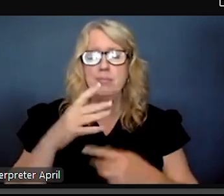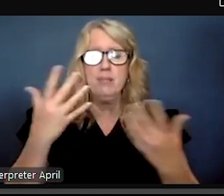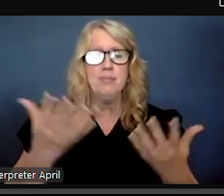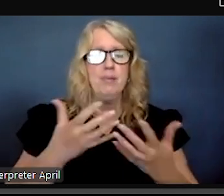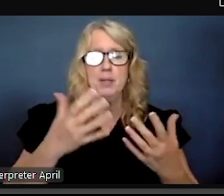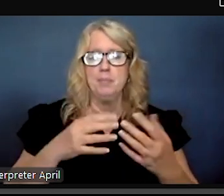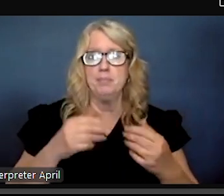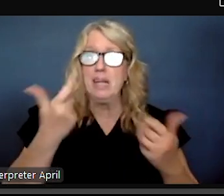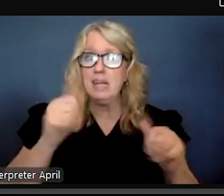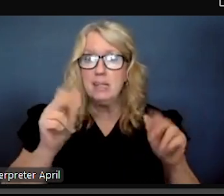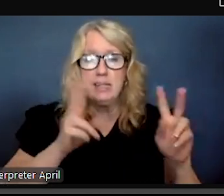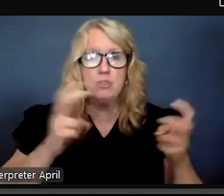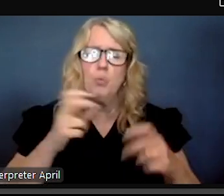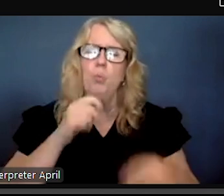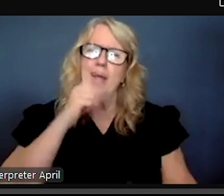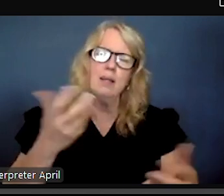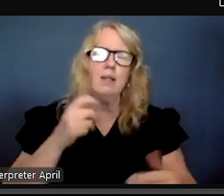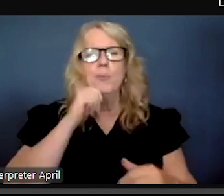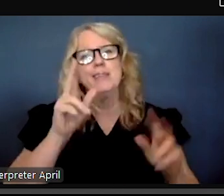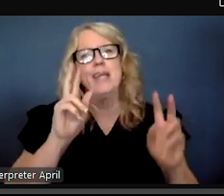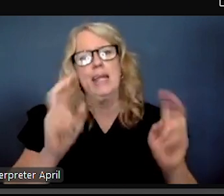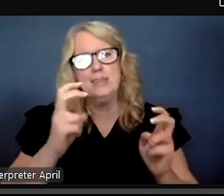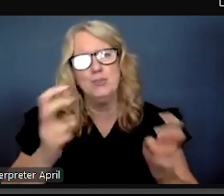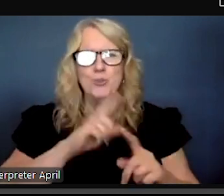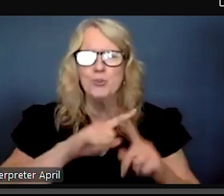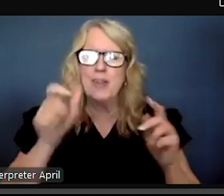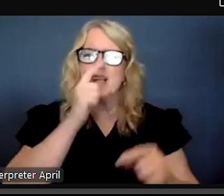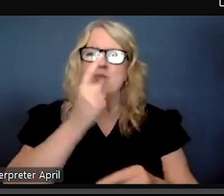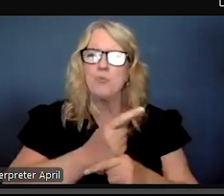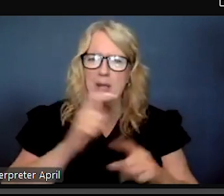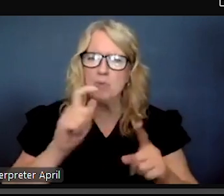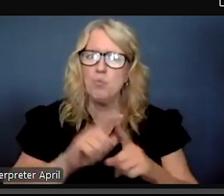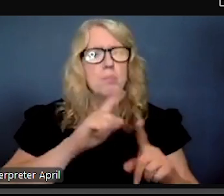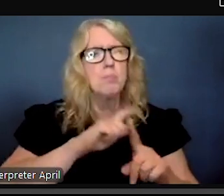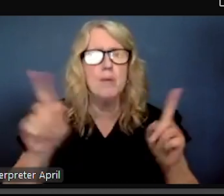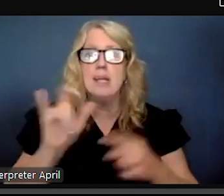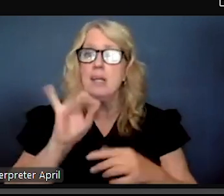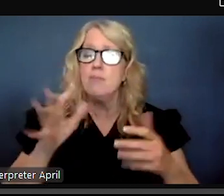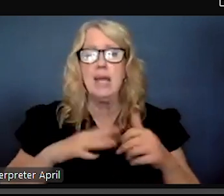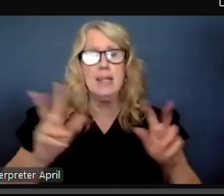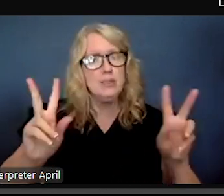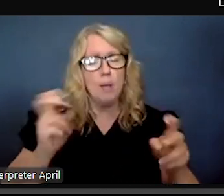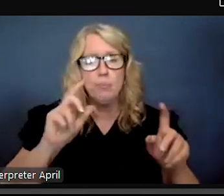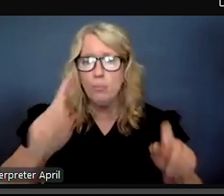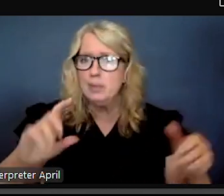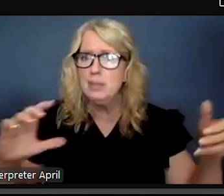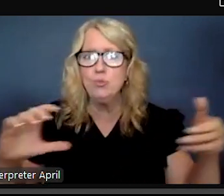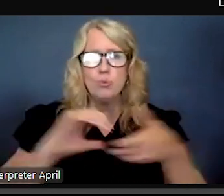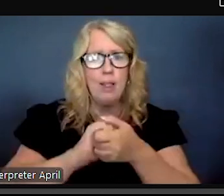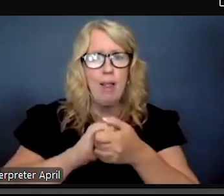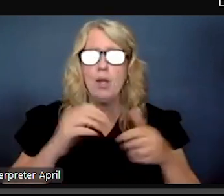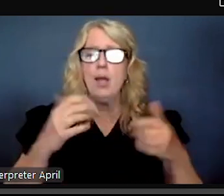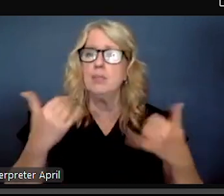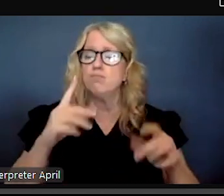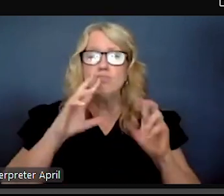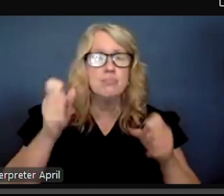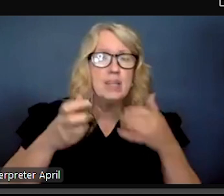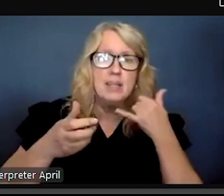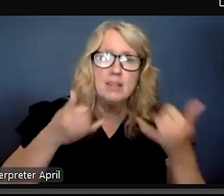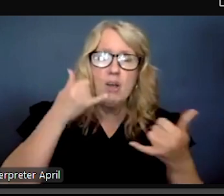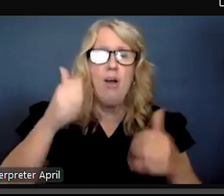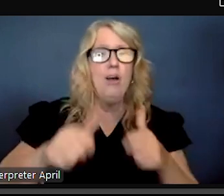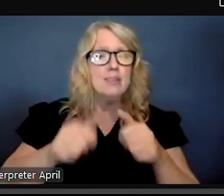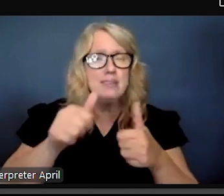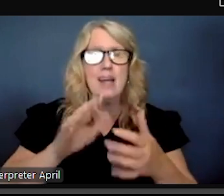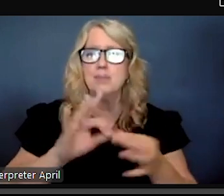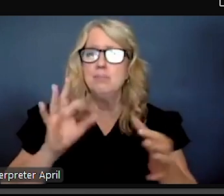if we have any issues, or not really issues, I wouldn't say issues, that's not the right word, but if we have any topics we need to collaborate on, then it's a phone call, it's a text message,